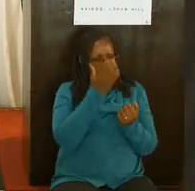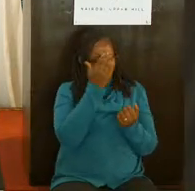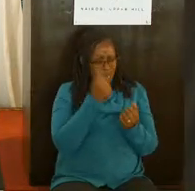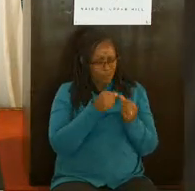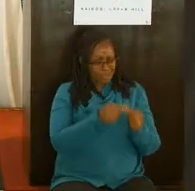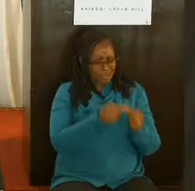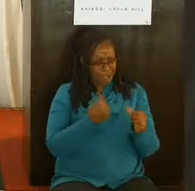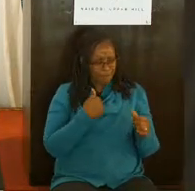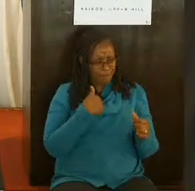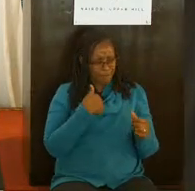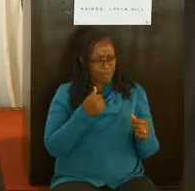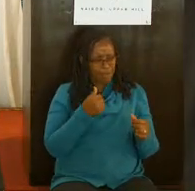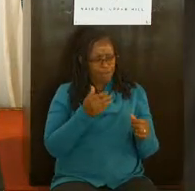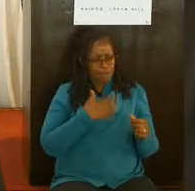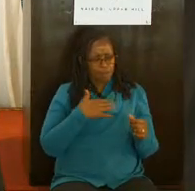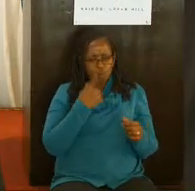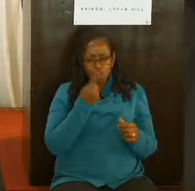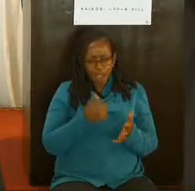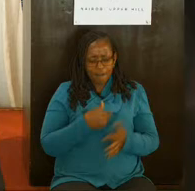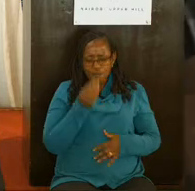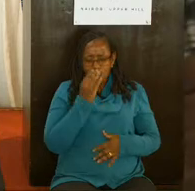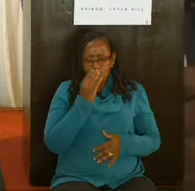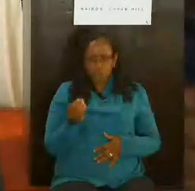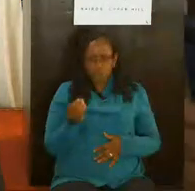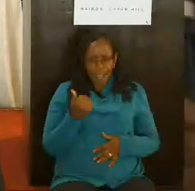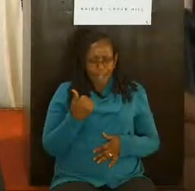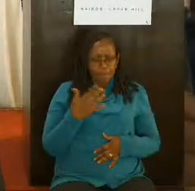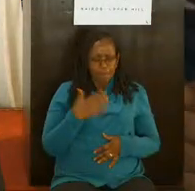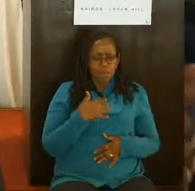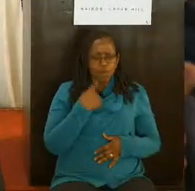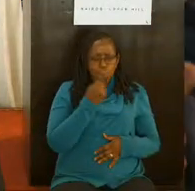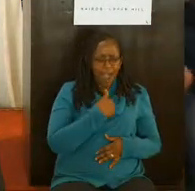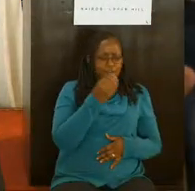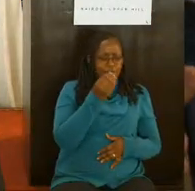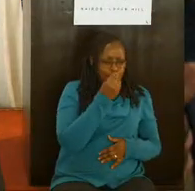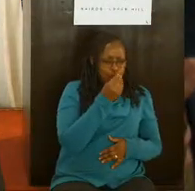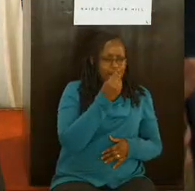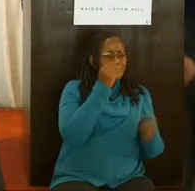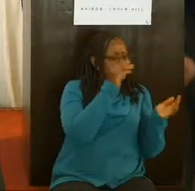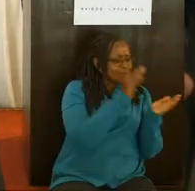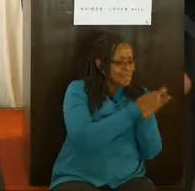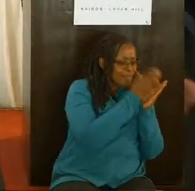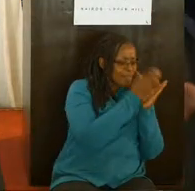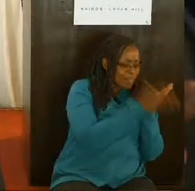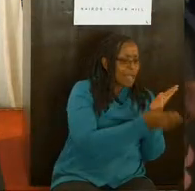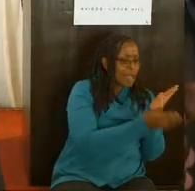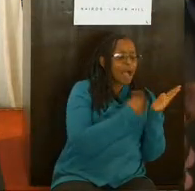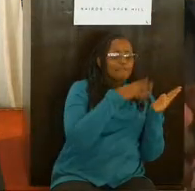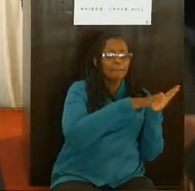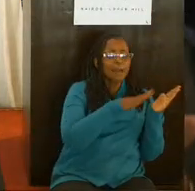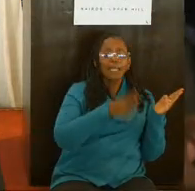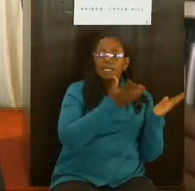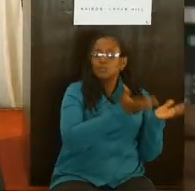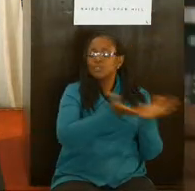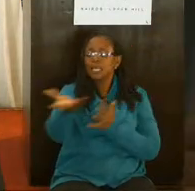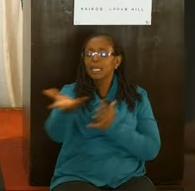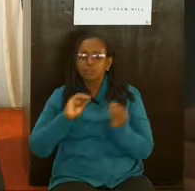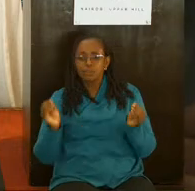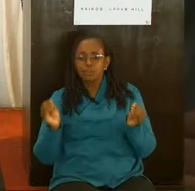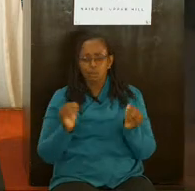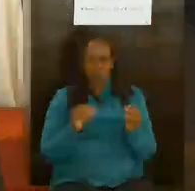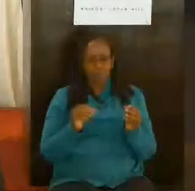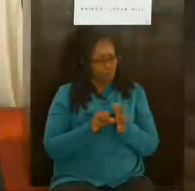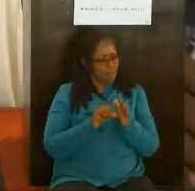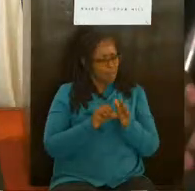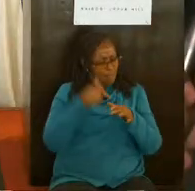still have people who don't have a you know food when we have people who have food rotting in their stores they have no Market to take I mean what is the problem then